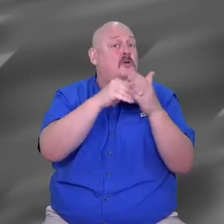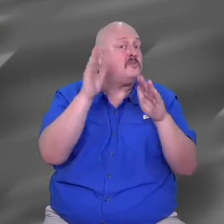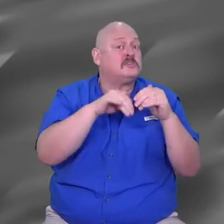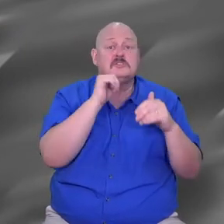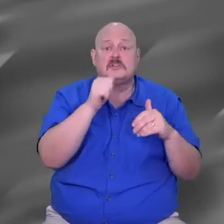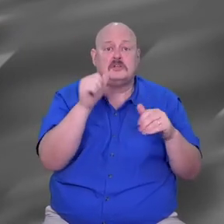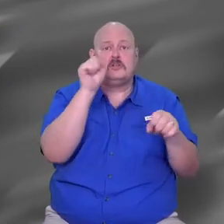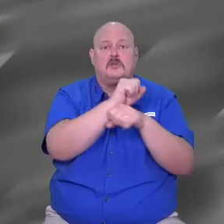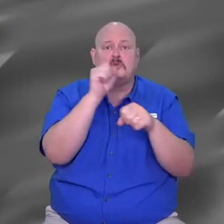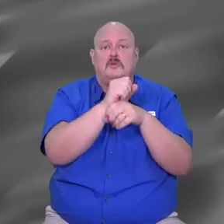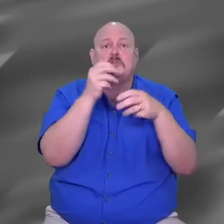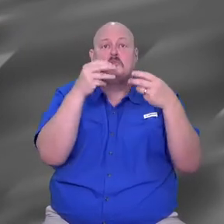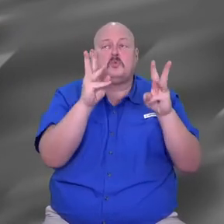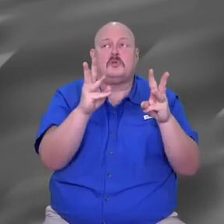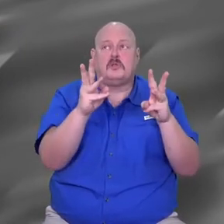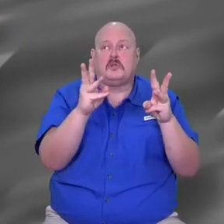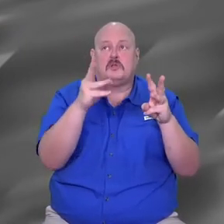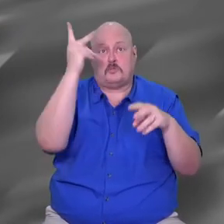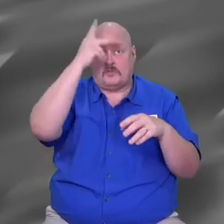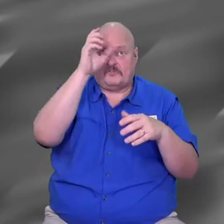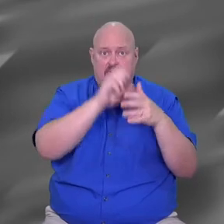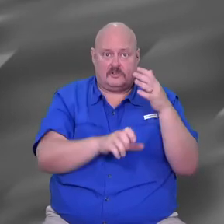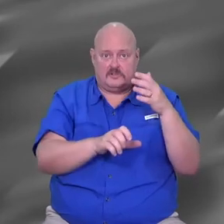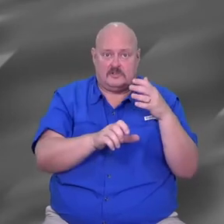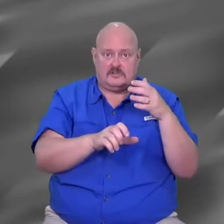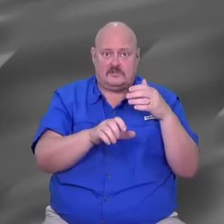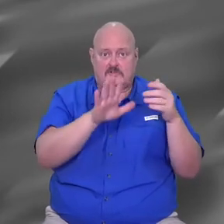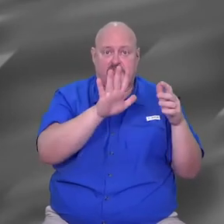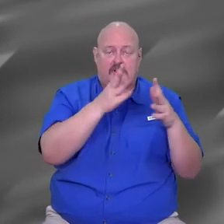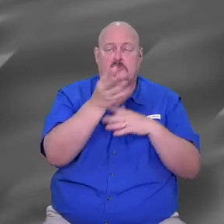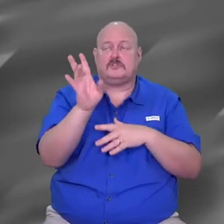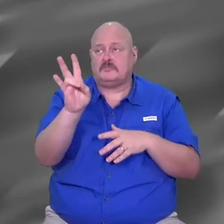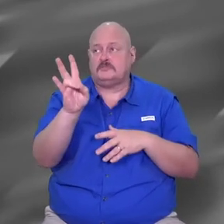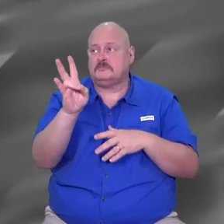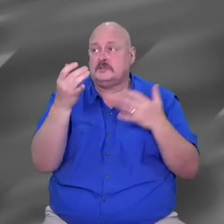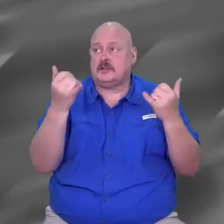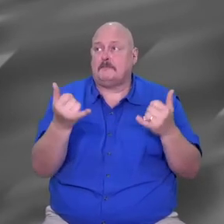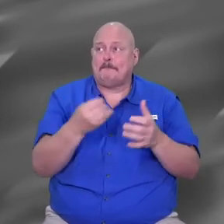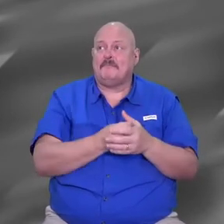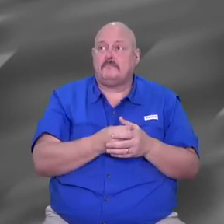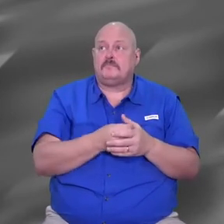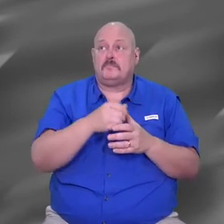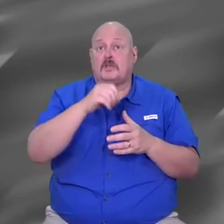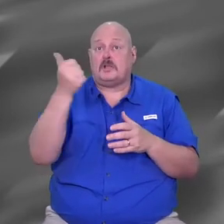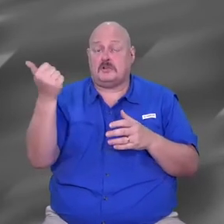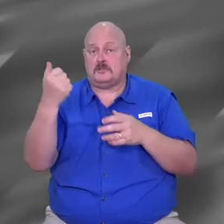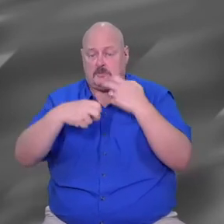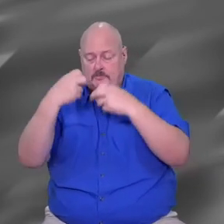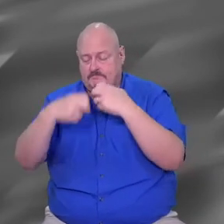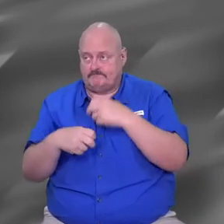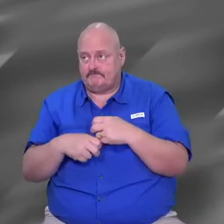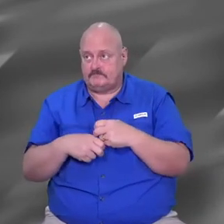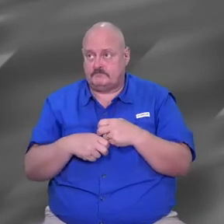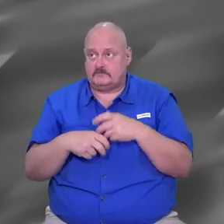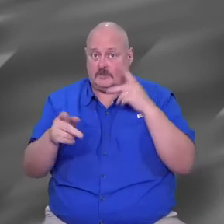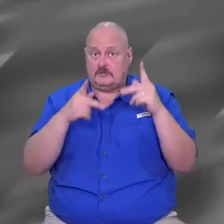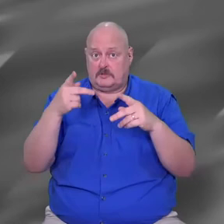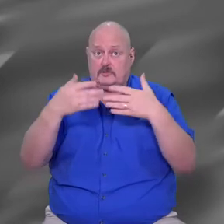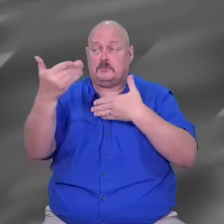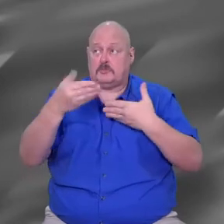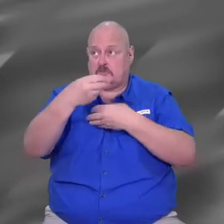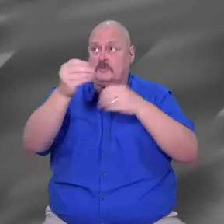it works out the way of Proverbs 5 through 7. Now, there's another issue that brings people into my